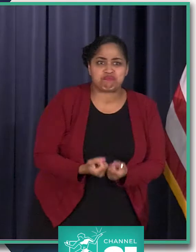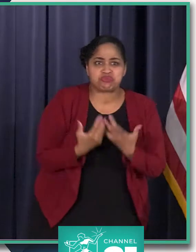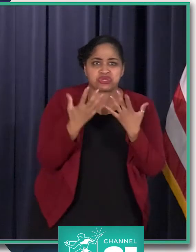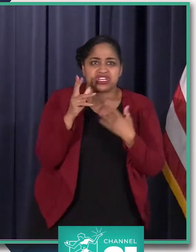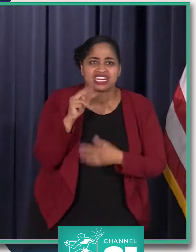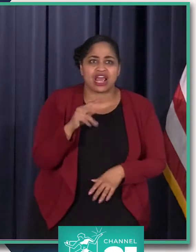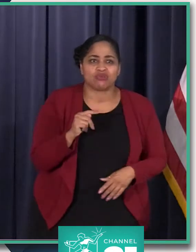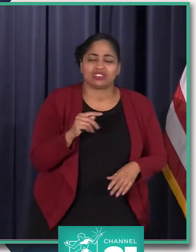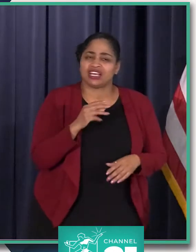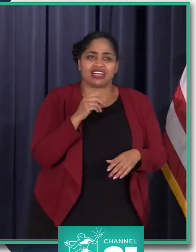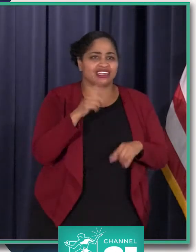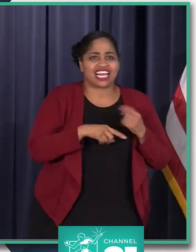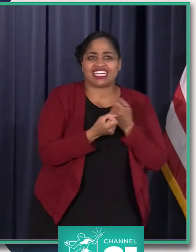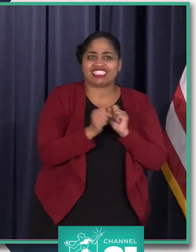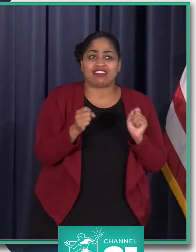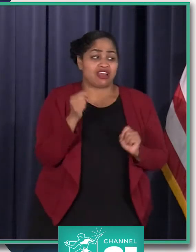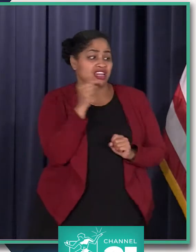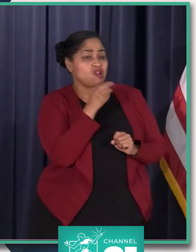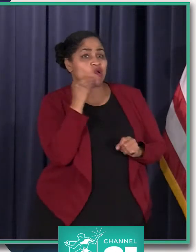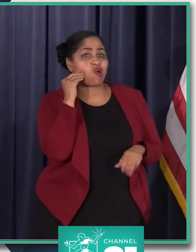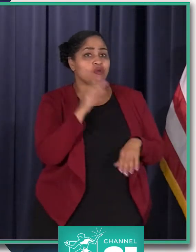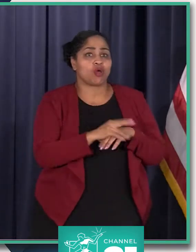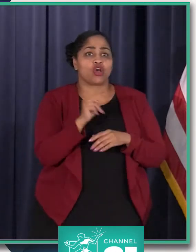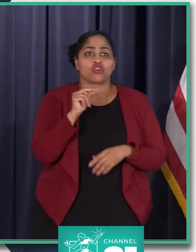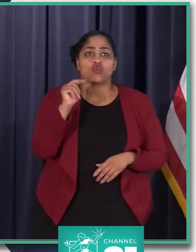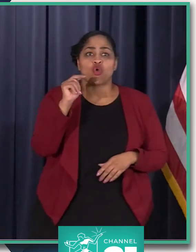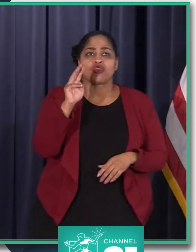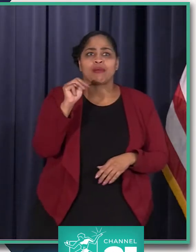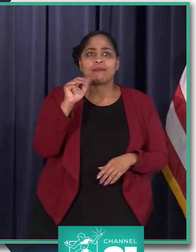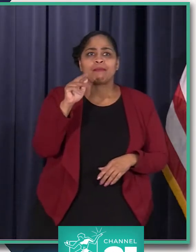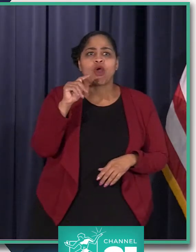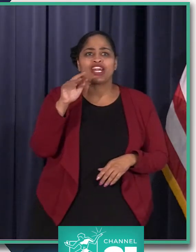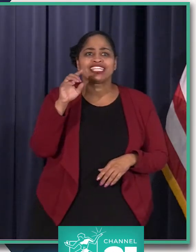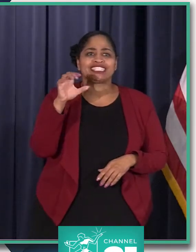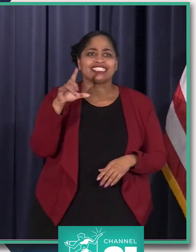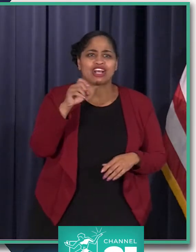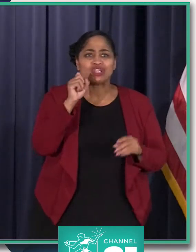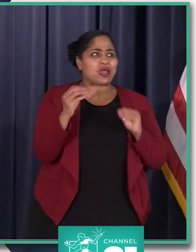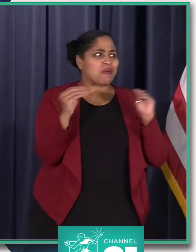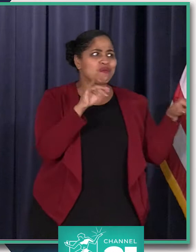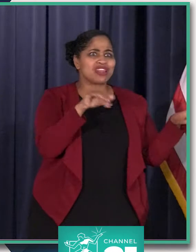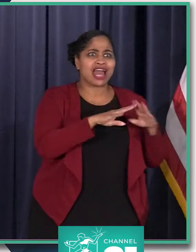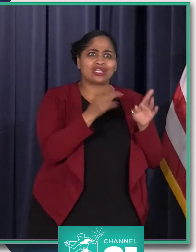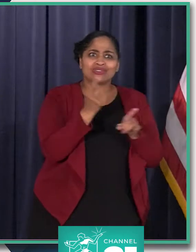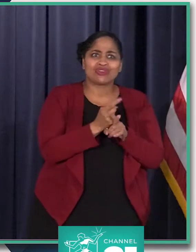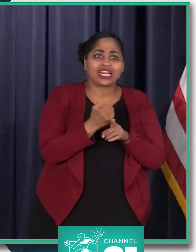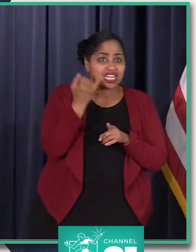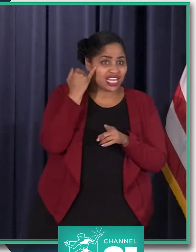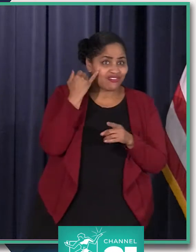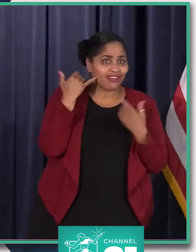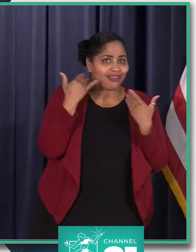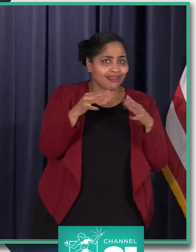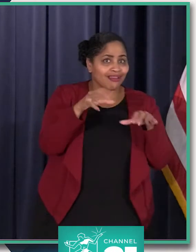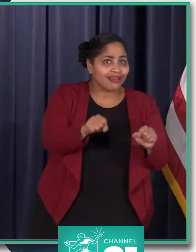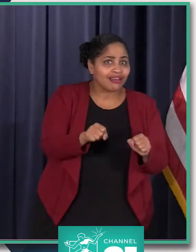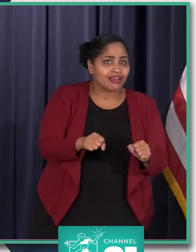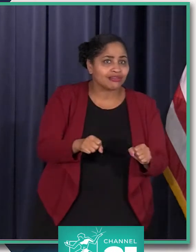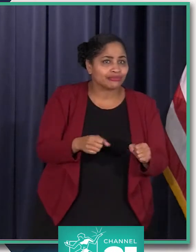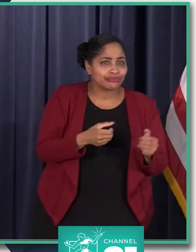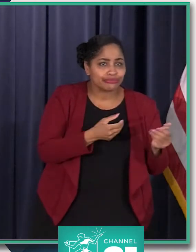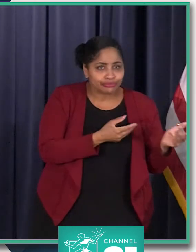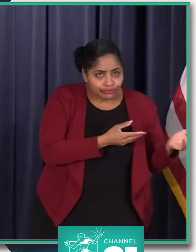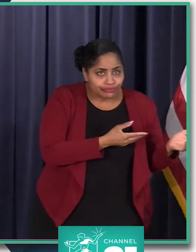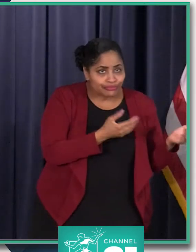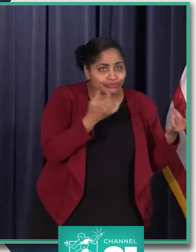and unsalvageable. This house on North Martindale, perfectly good house, right? You could move into that if we had moved in and secured it.